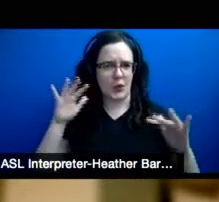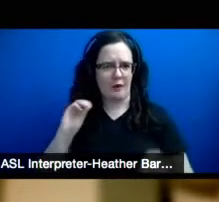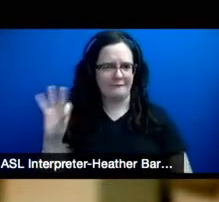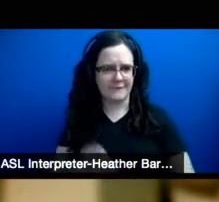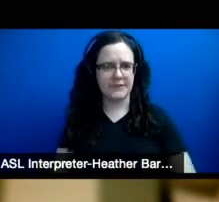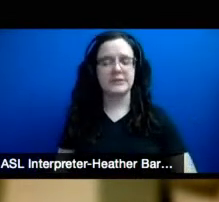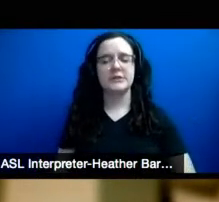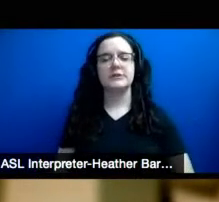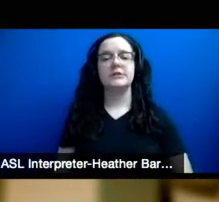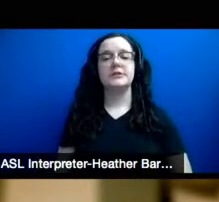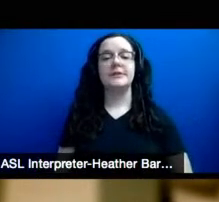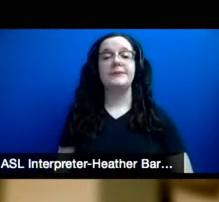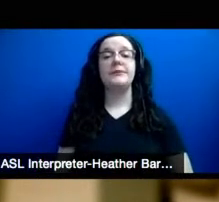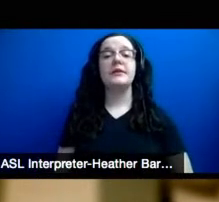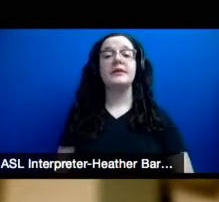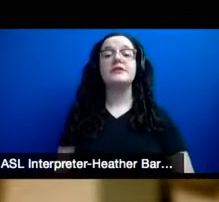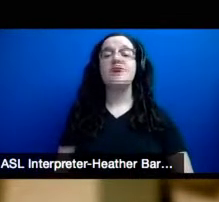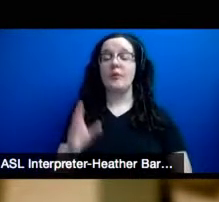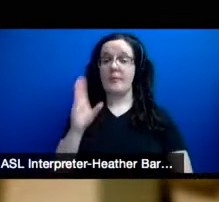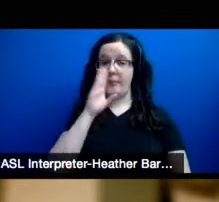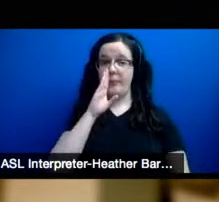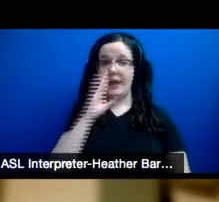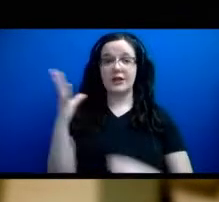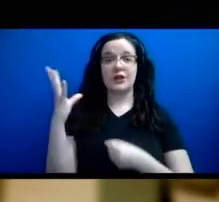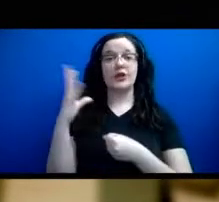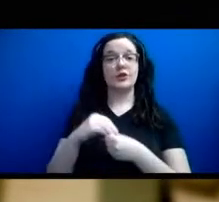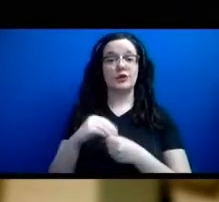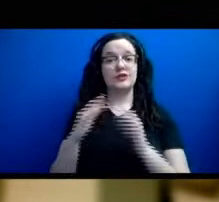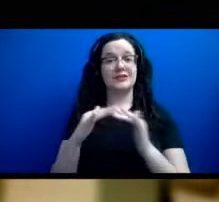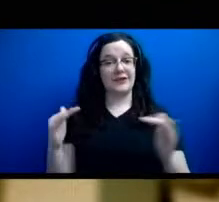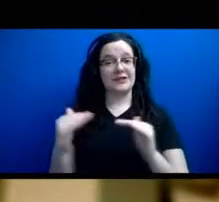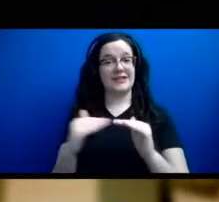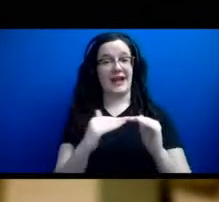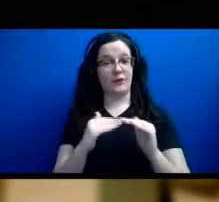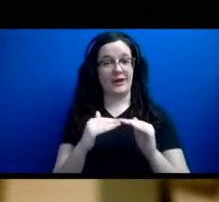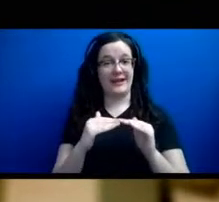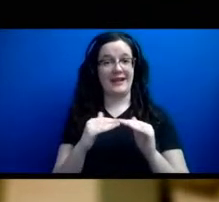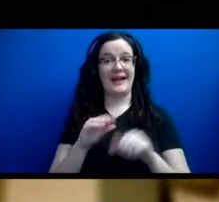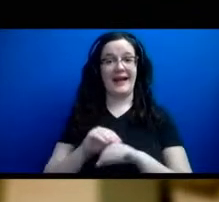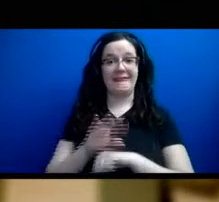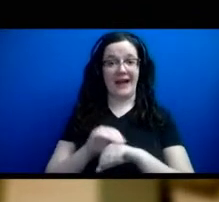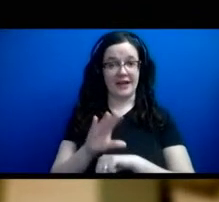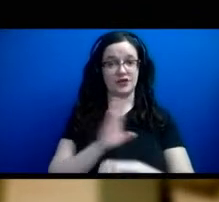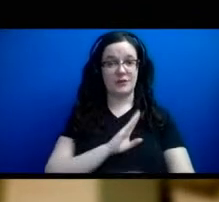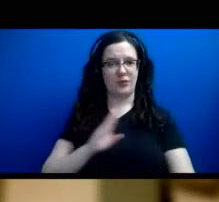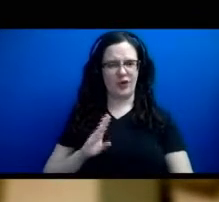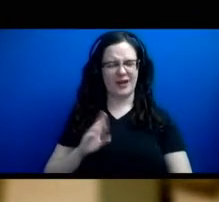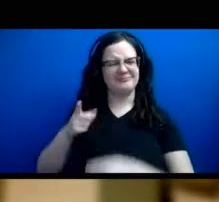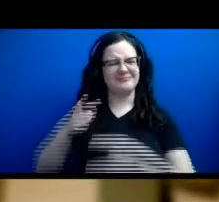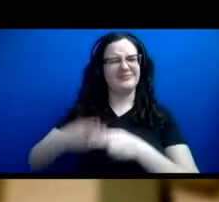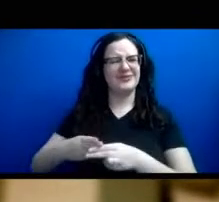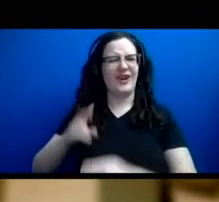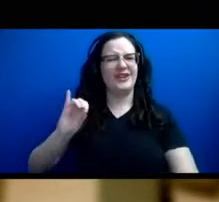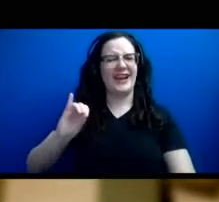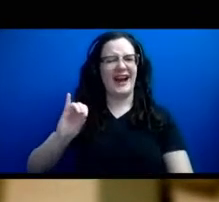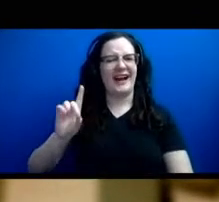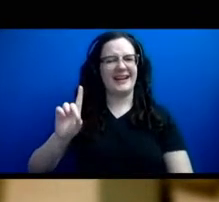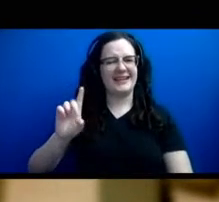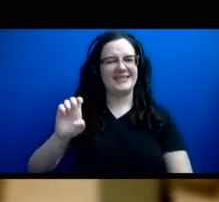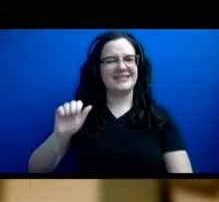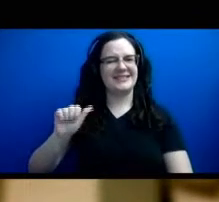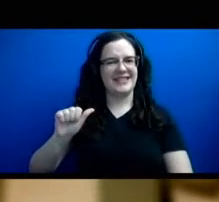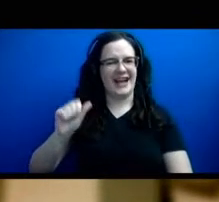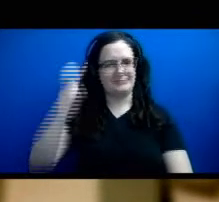The Brighton Inclusion, Diversity, and Equity Advisory Board, also known as the IDEA Board, will be presenting